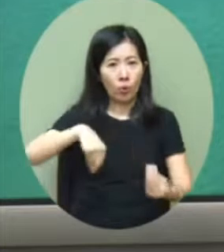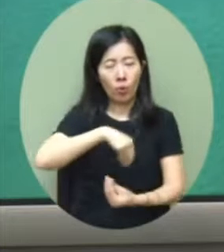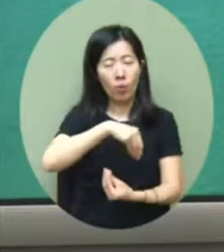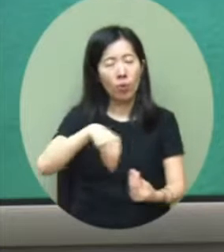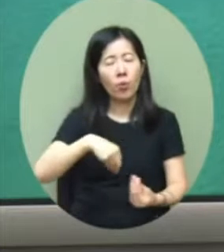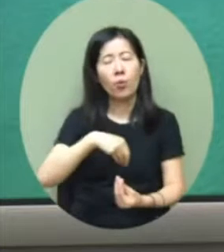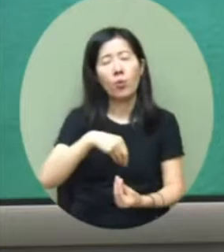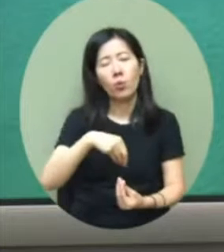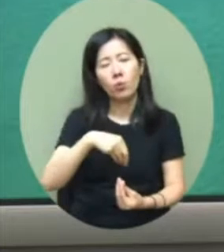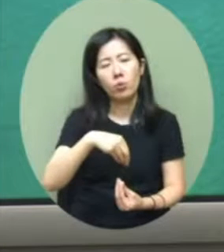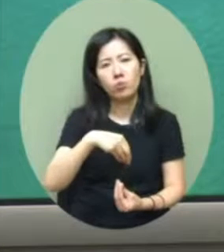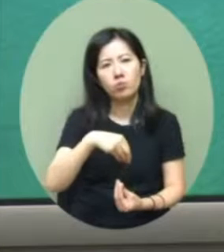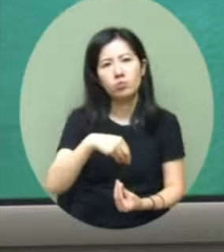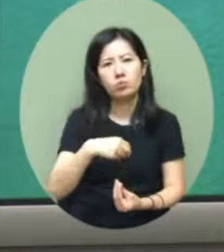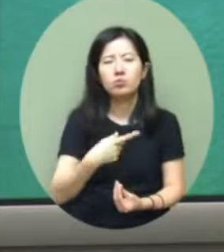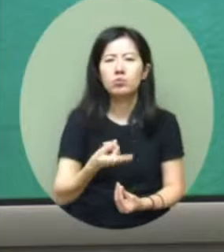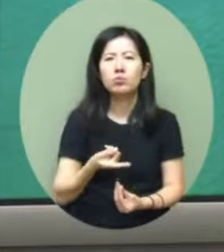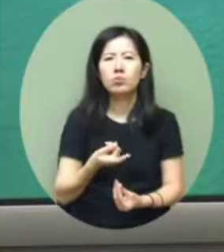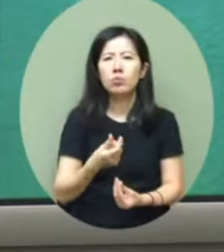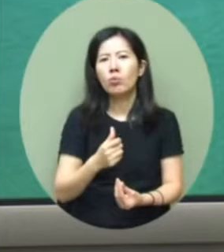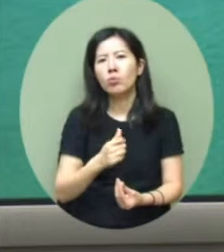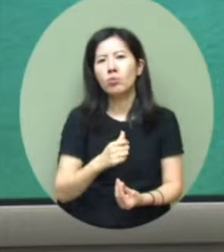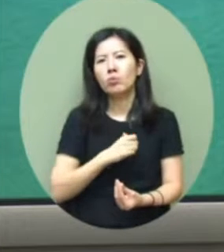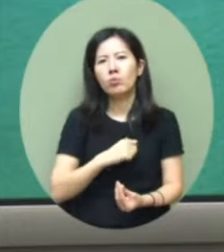are affordable.